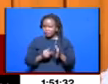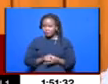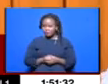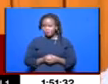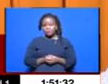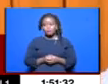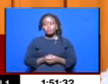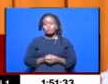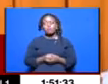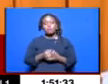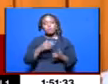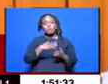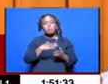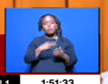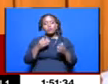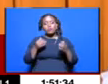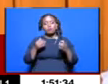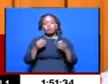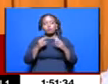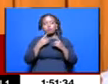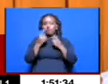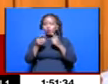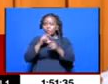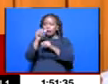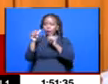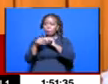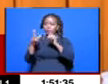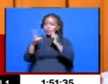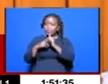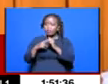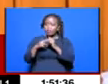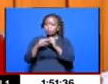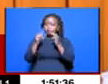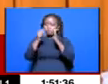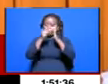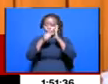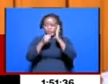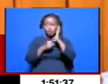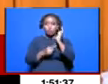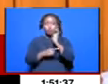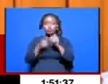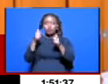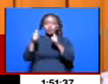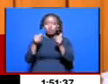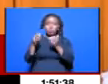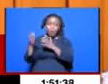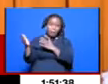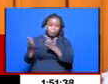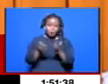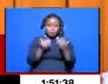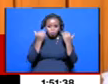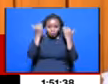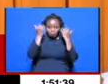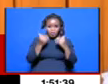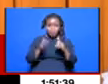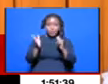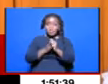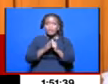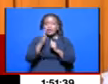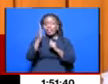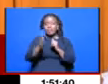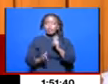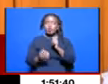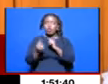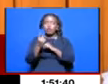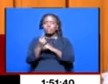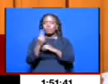I've referred to the 7 issues which were framed by the court on the 9th of November 2021.